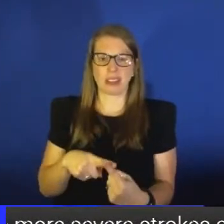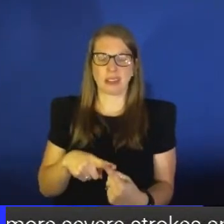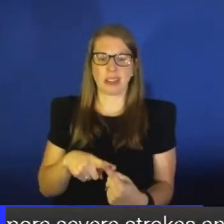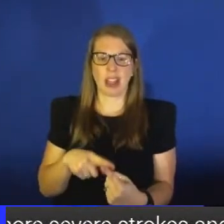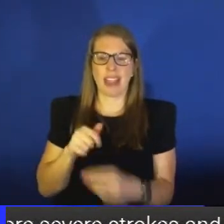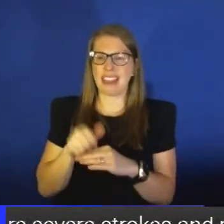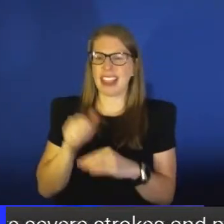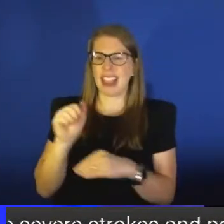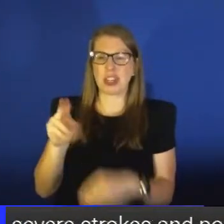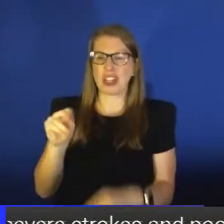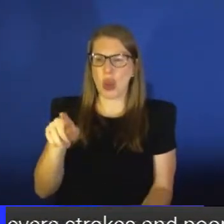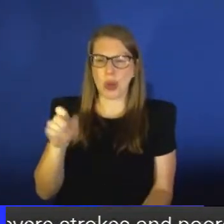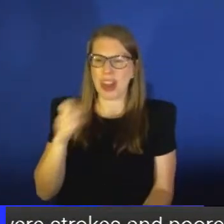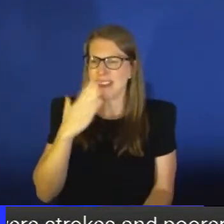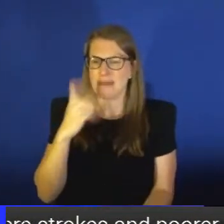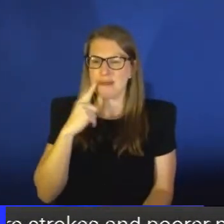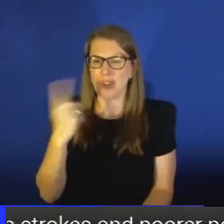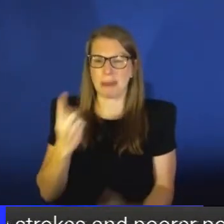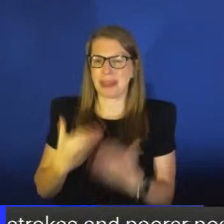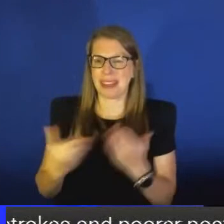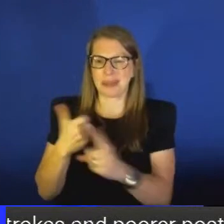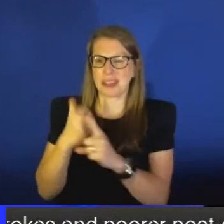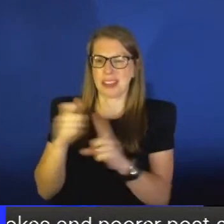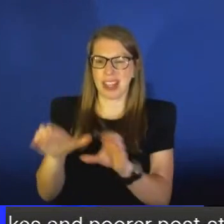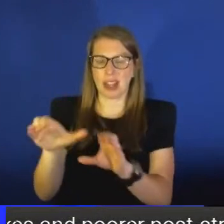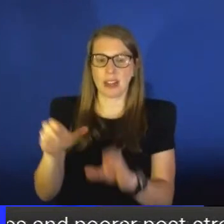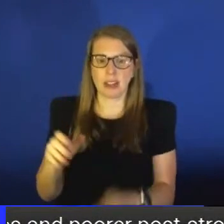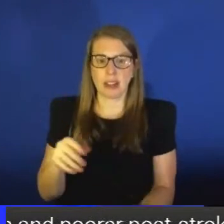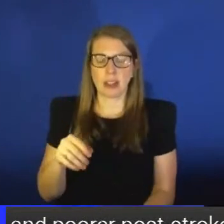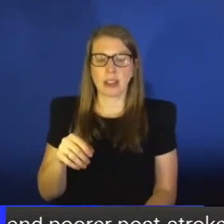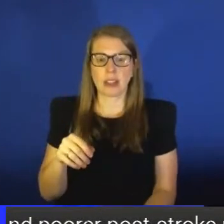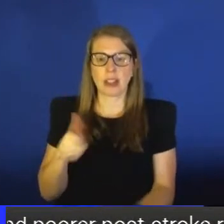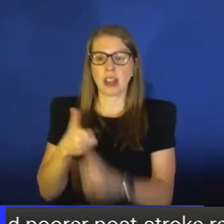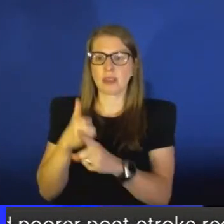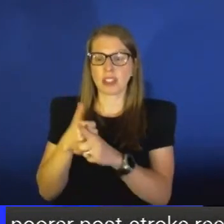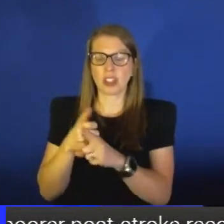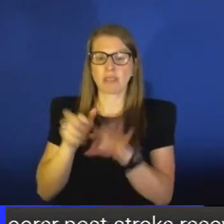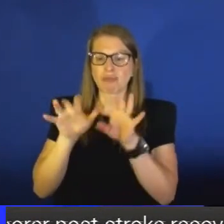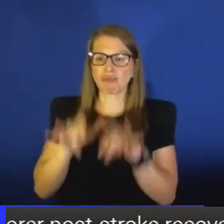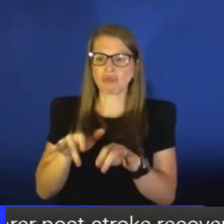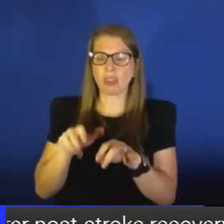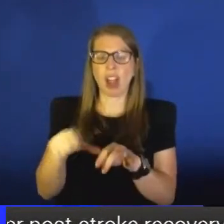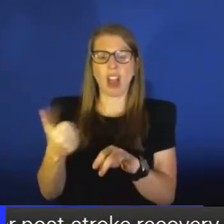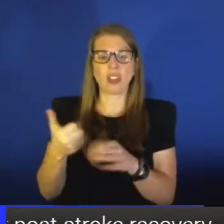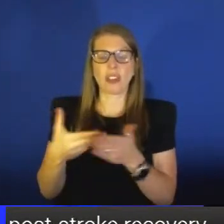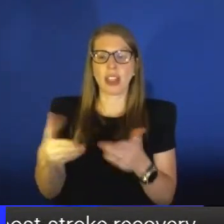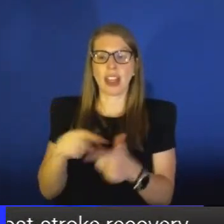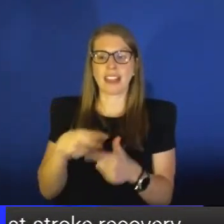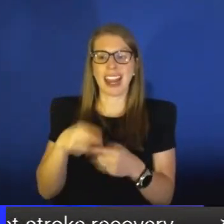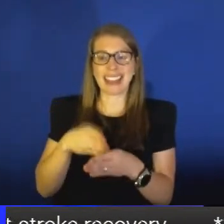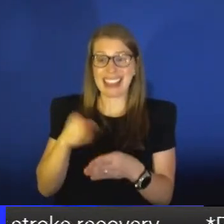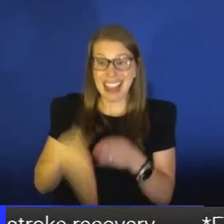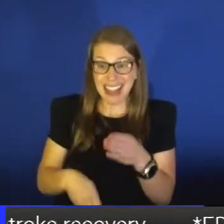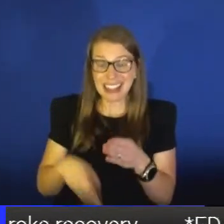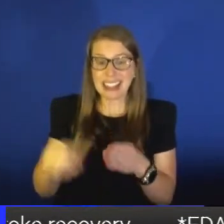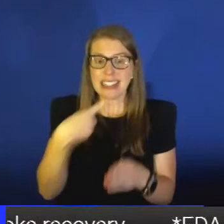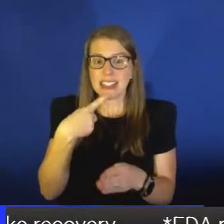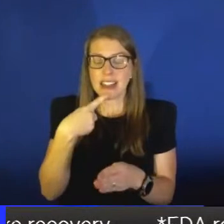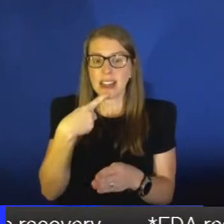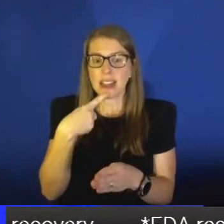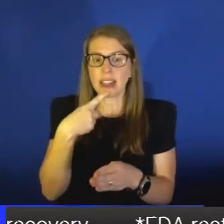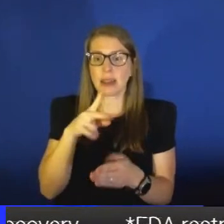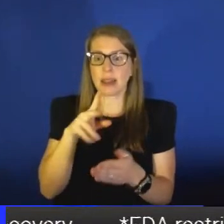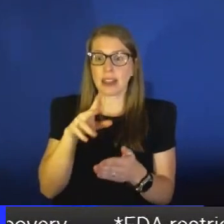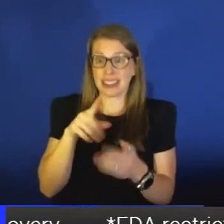I thanked him for something he had done. He was talking in this note about some other things. And at the end he said, this is in the middle of the pandemic, he